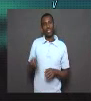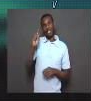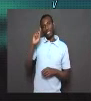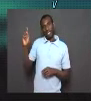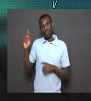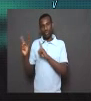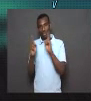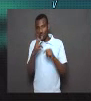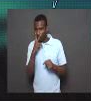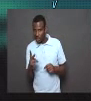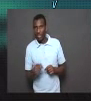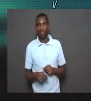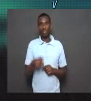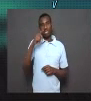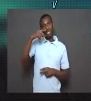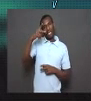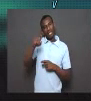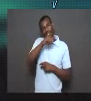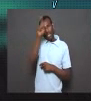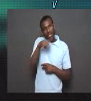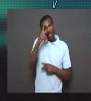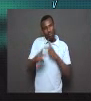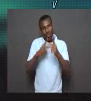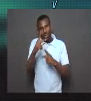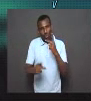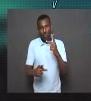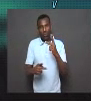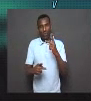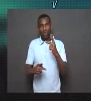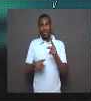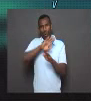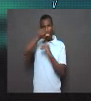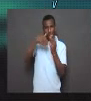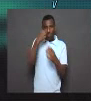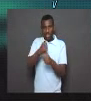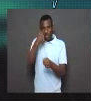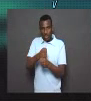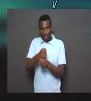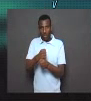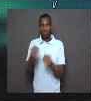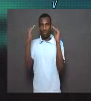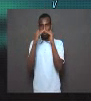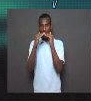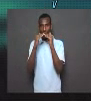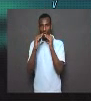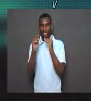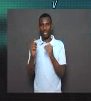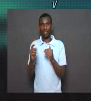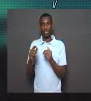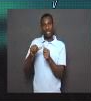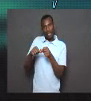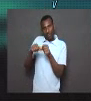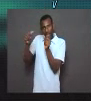The right example shows that in cyclic processes, all work done is equal